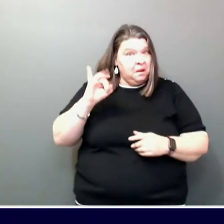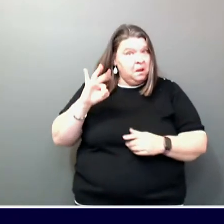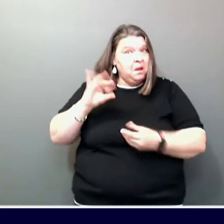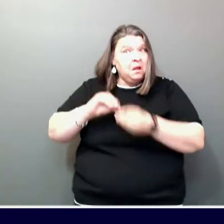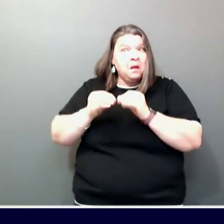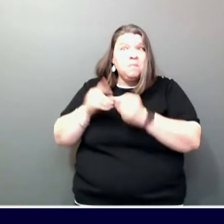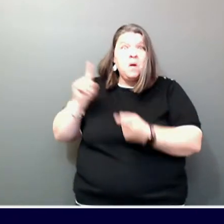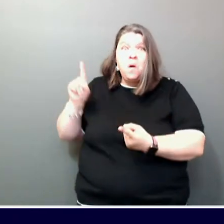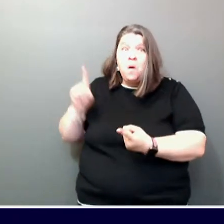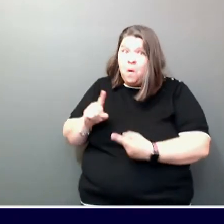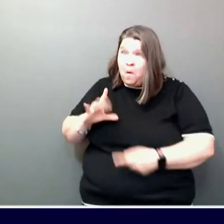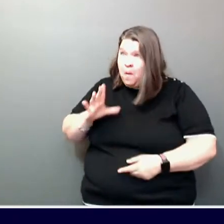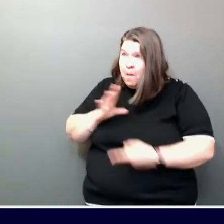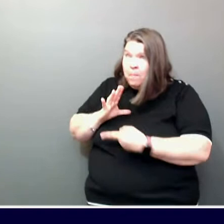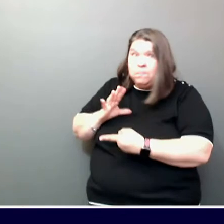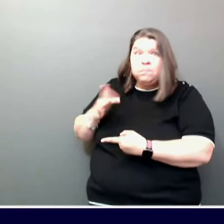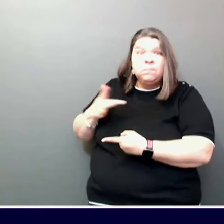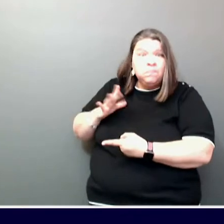continue.